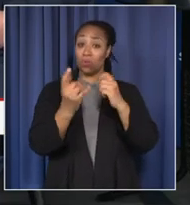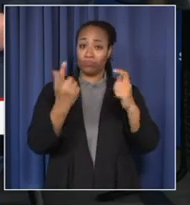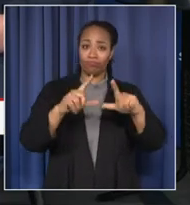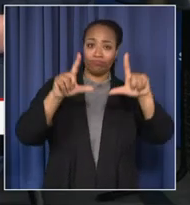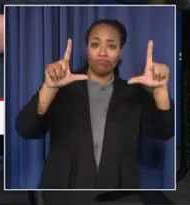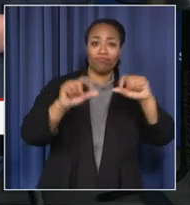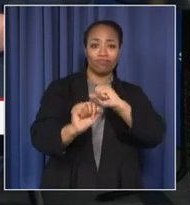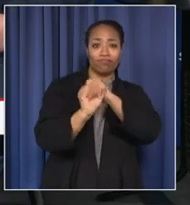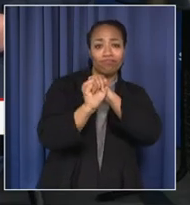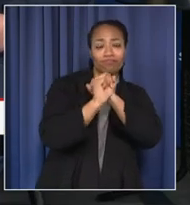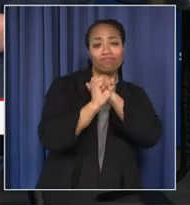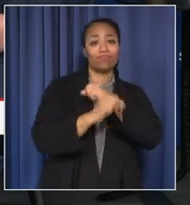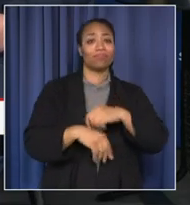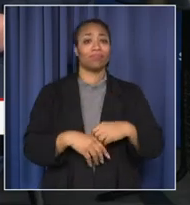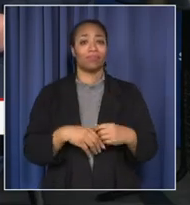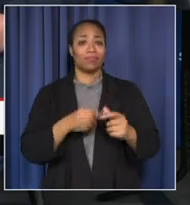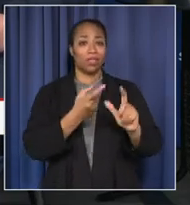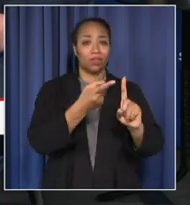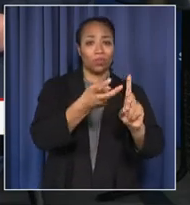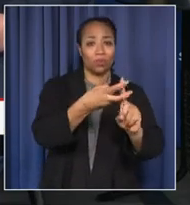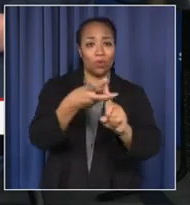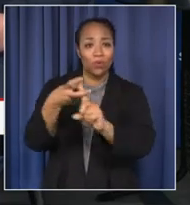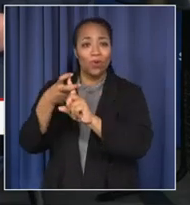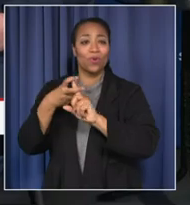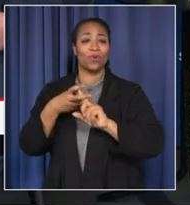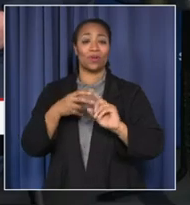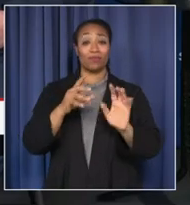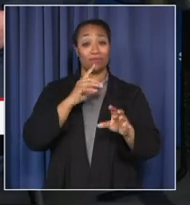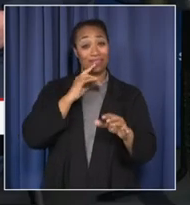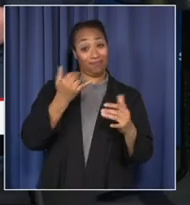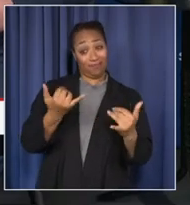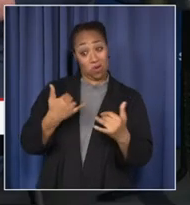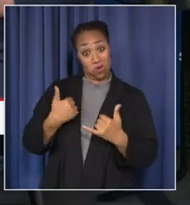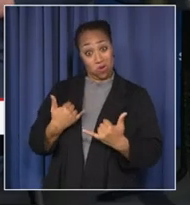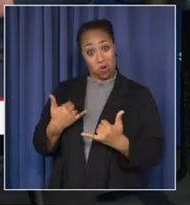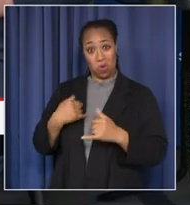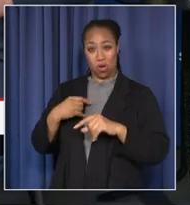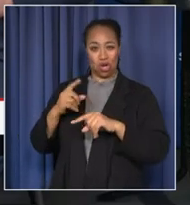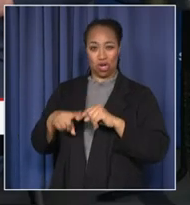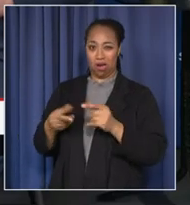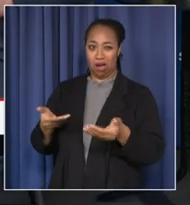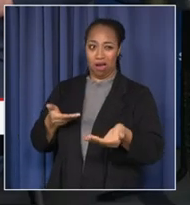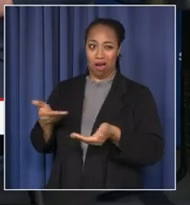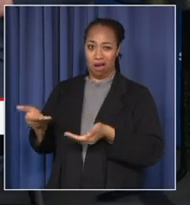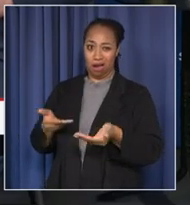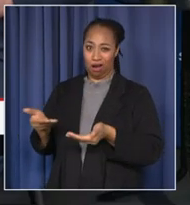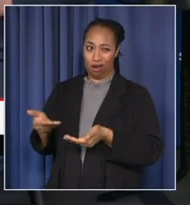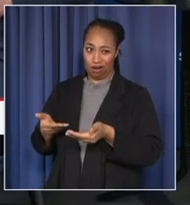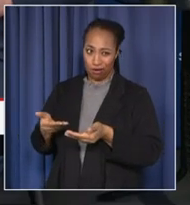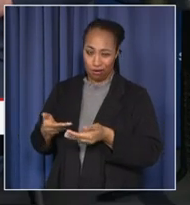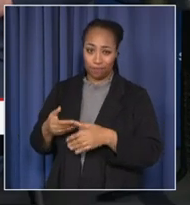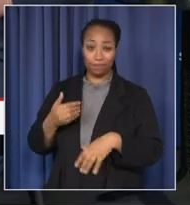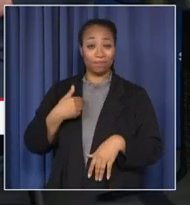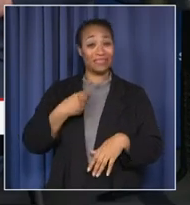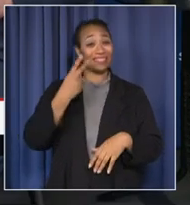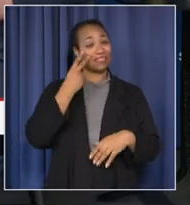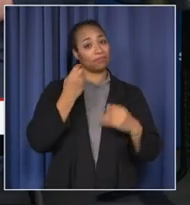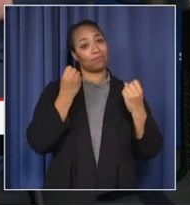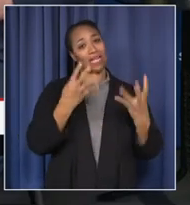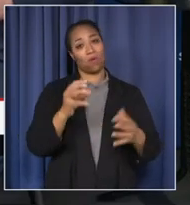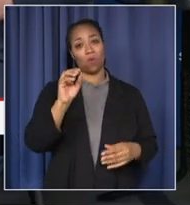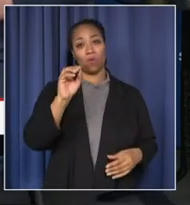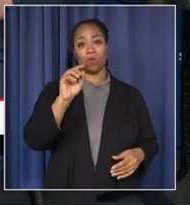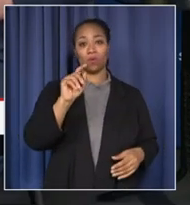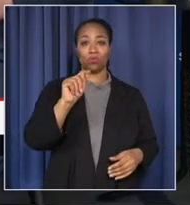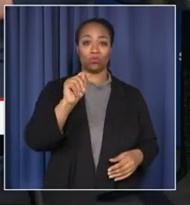able to hire, but with attrition and with a couple of years of disruption,